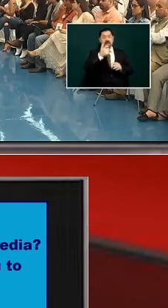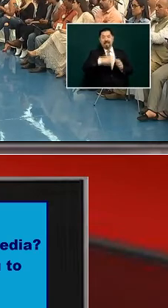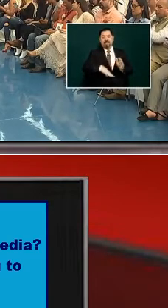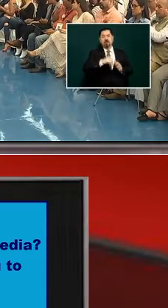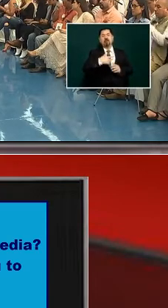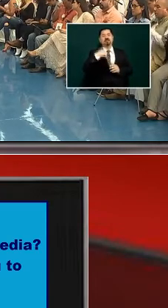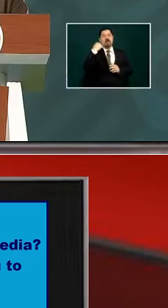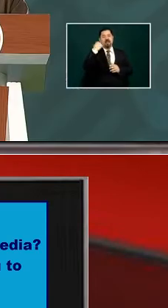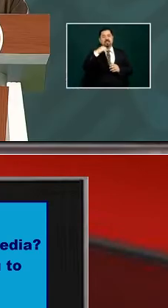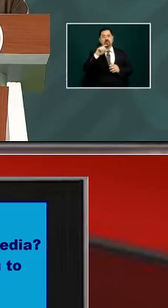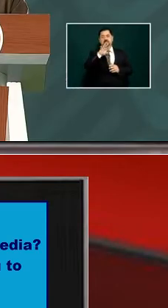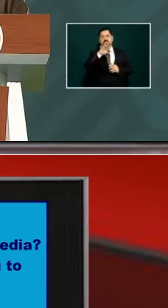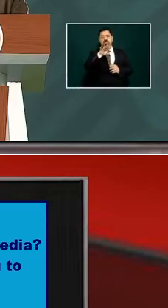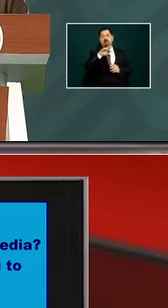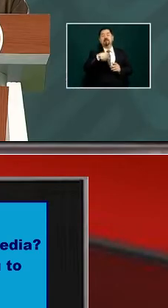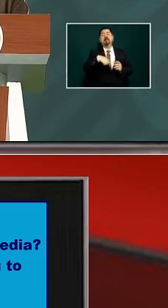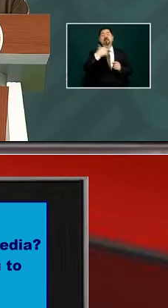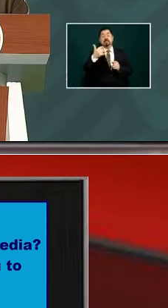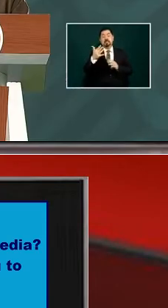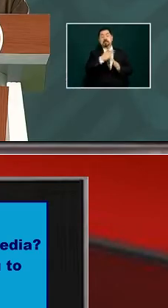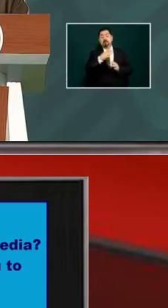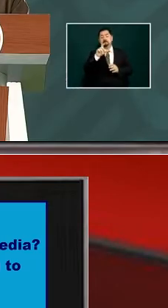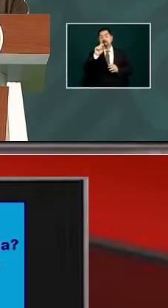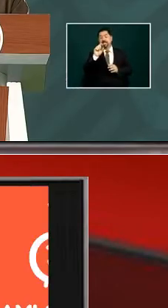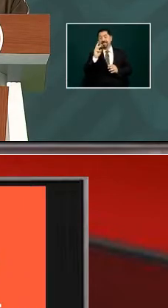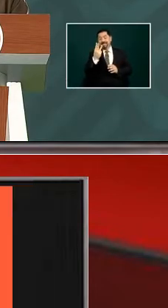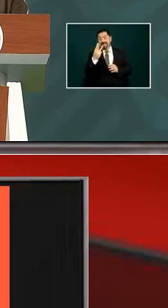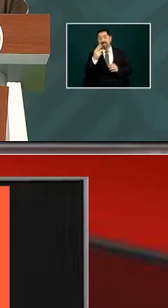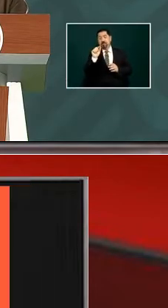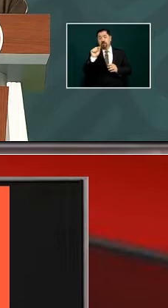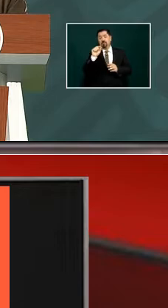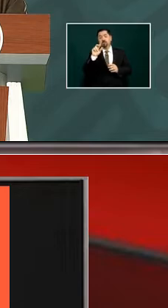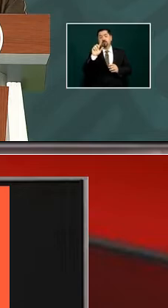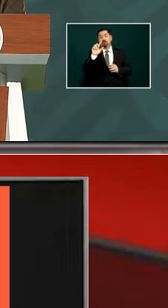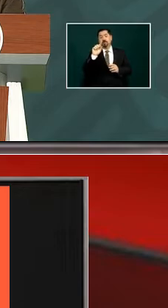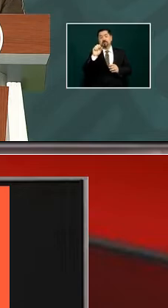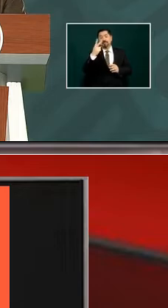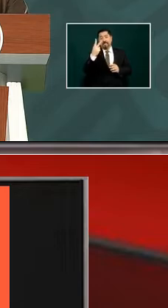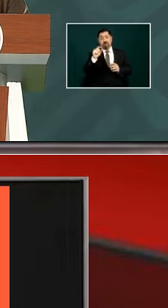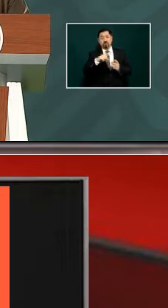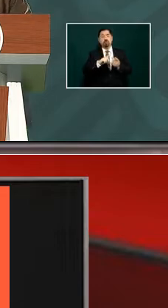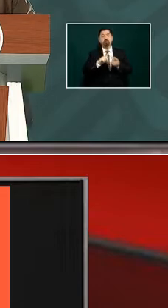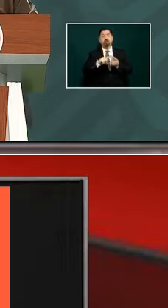Chiapas Tabasco 123 vessels and